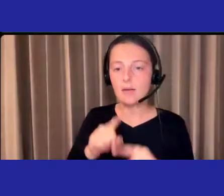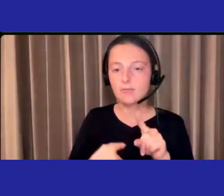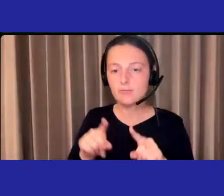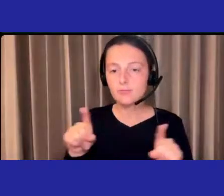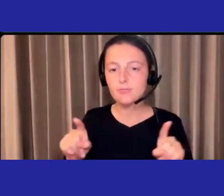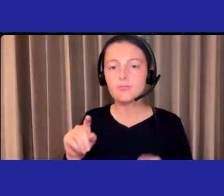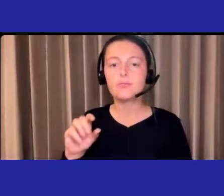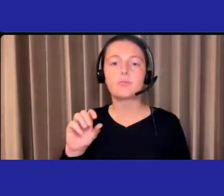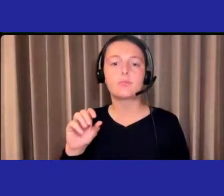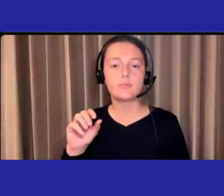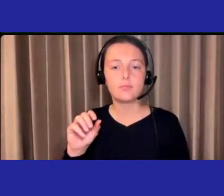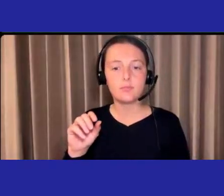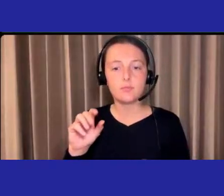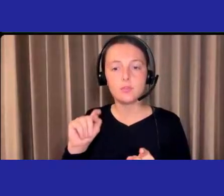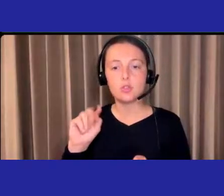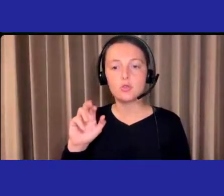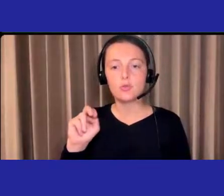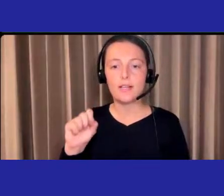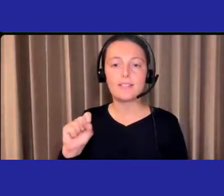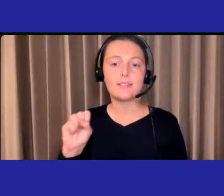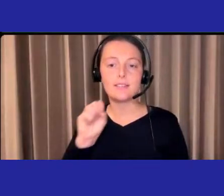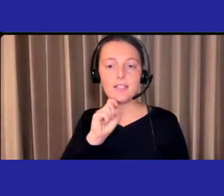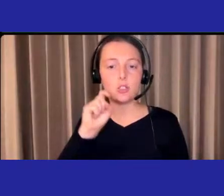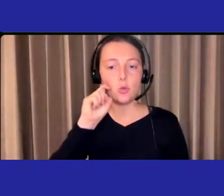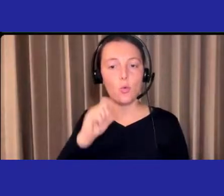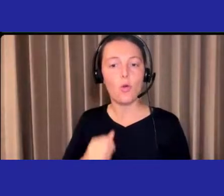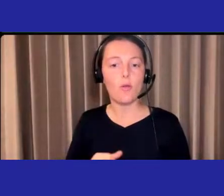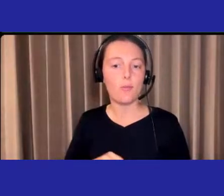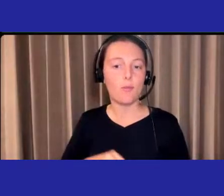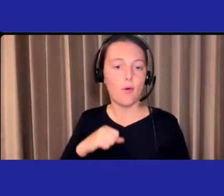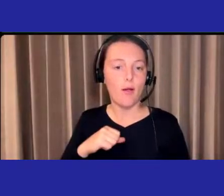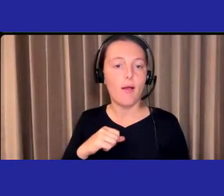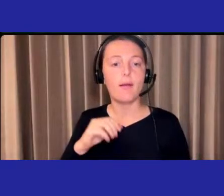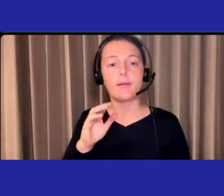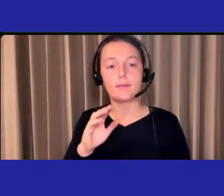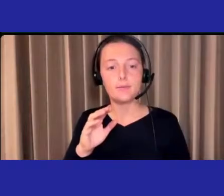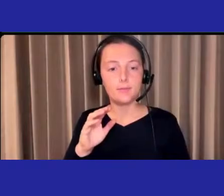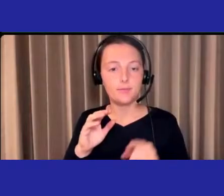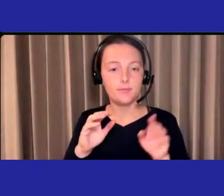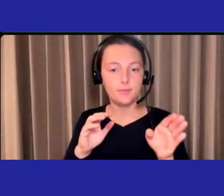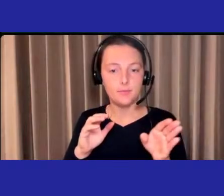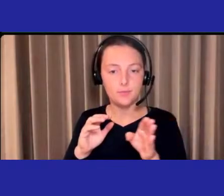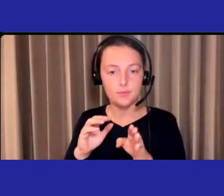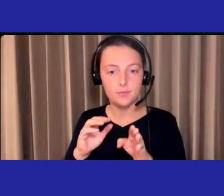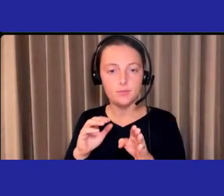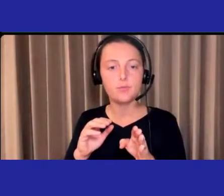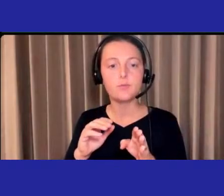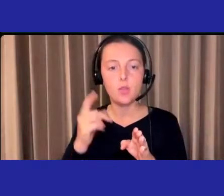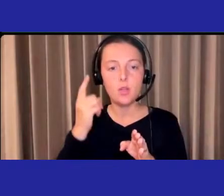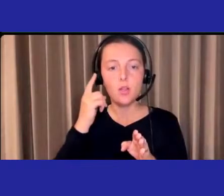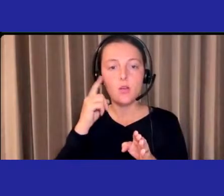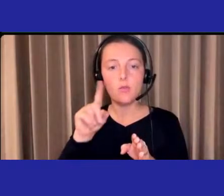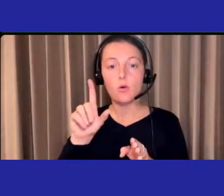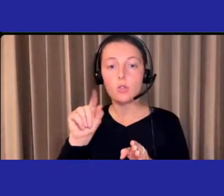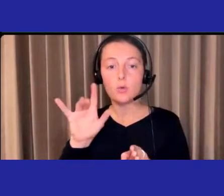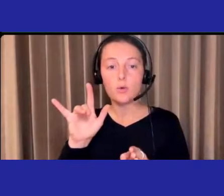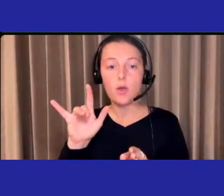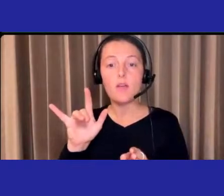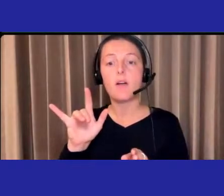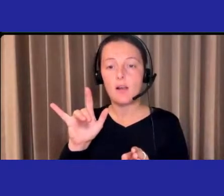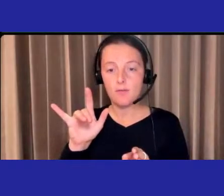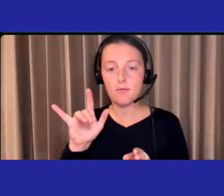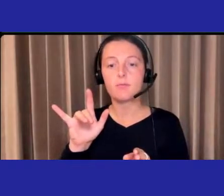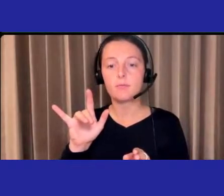Year in Review highlighted the departmental wins of the 2025 calendar year and was disseminated system-wide.